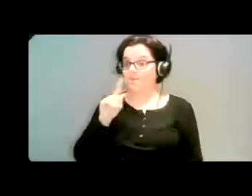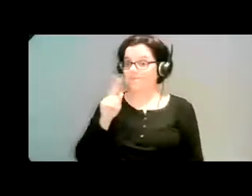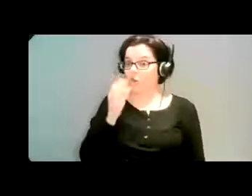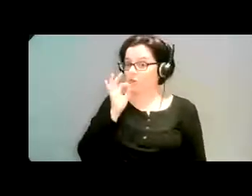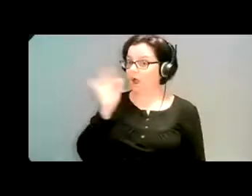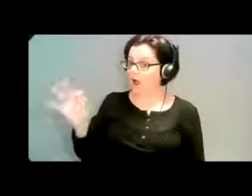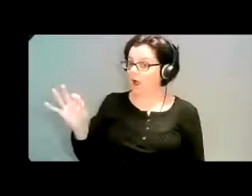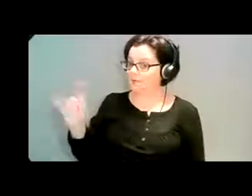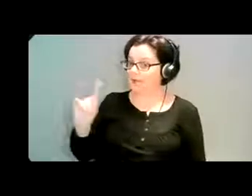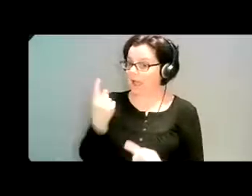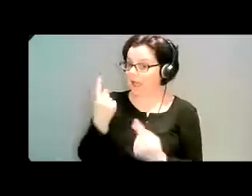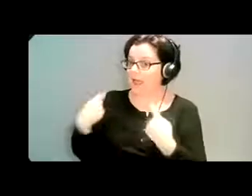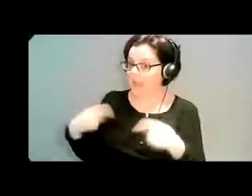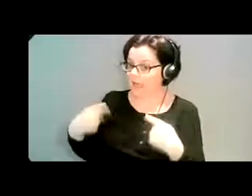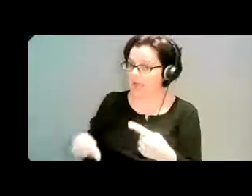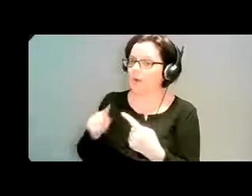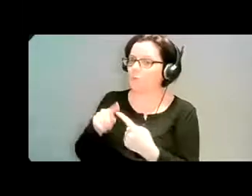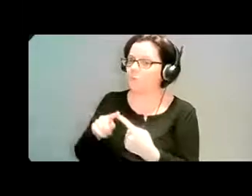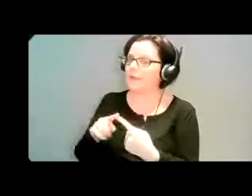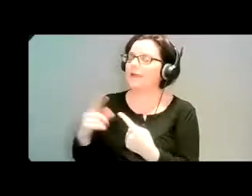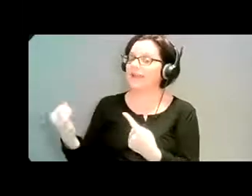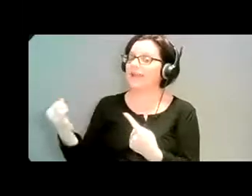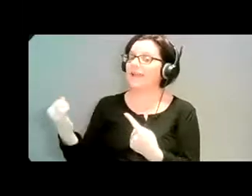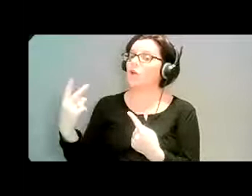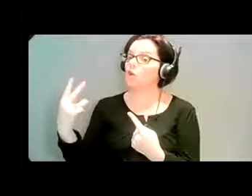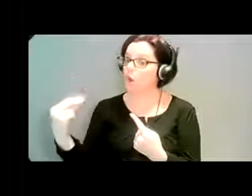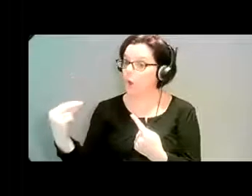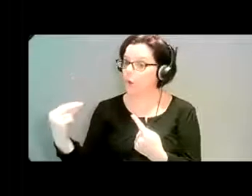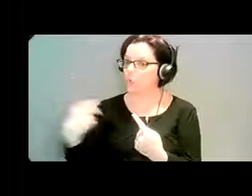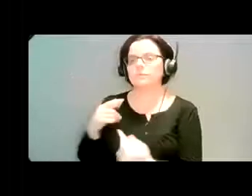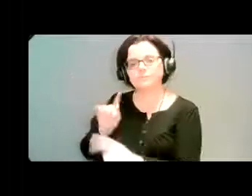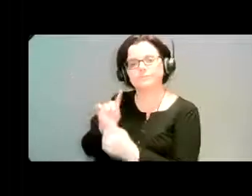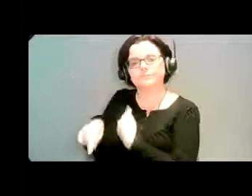it's possible. If they say no, you can ask why not,